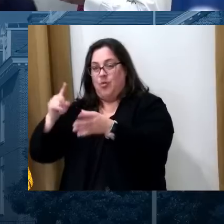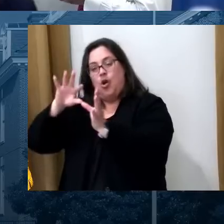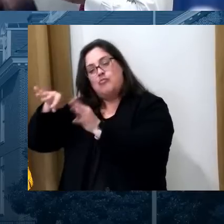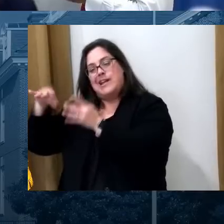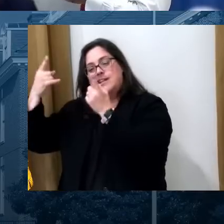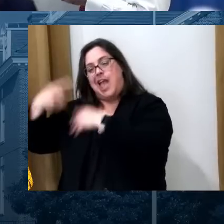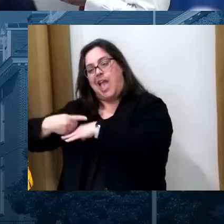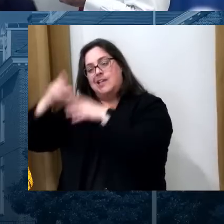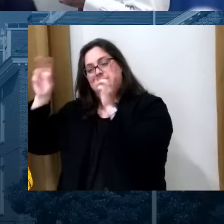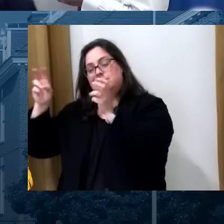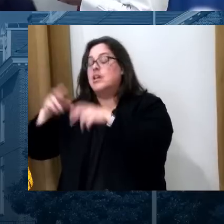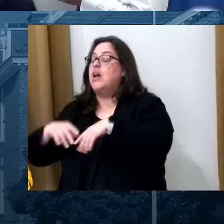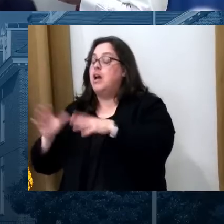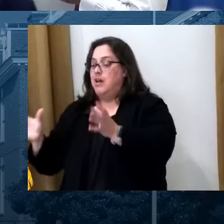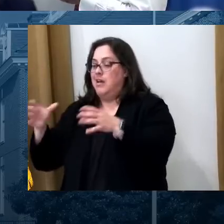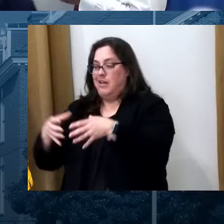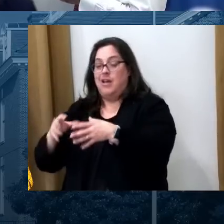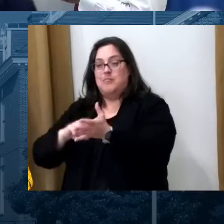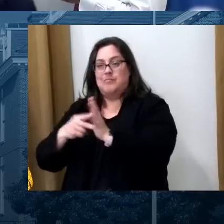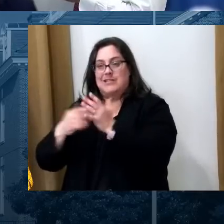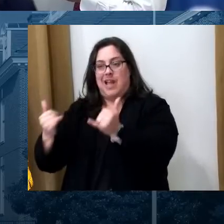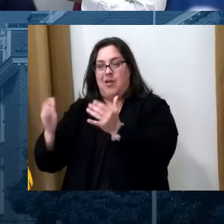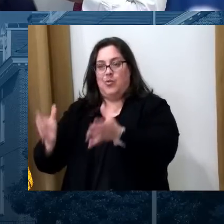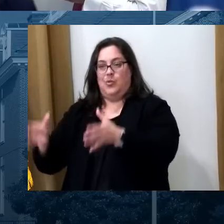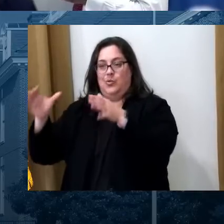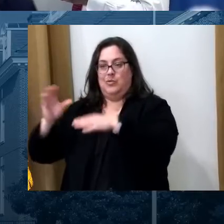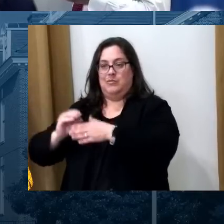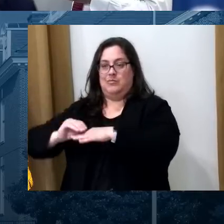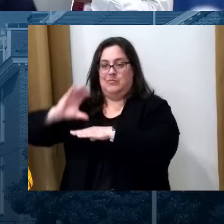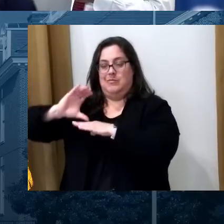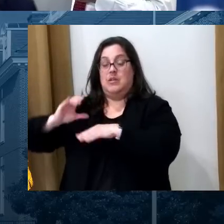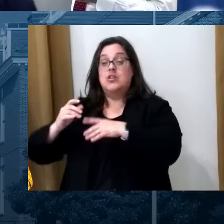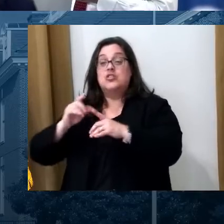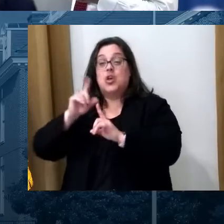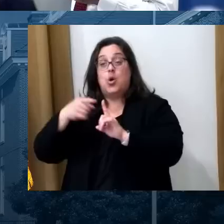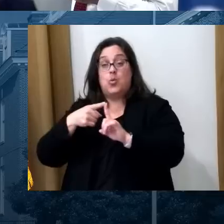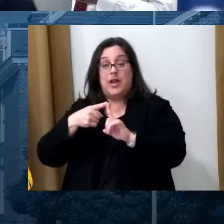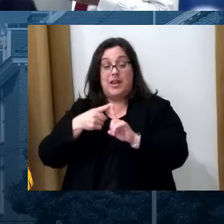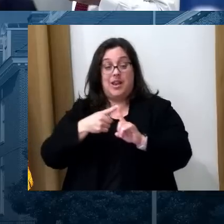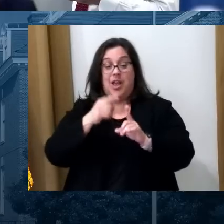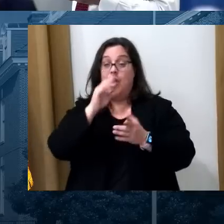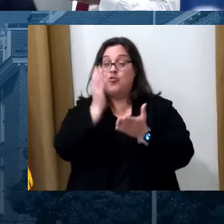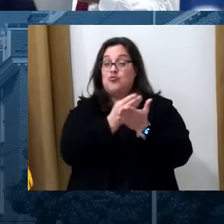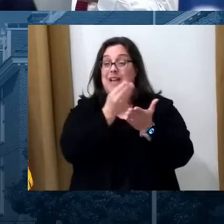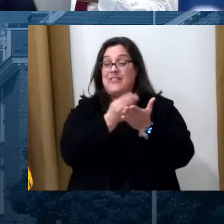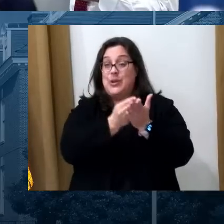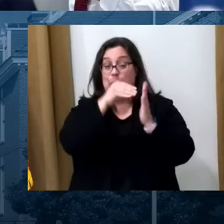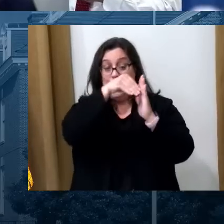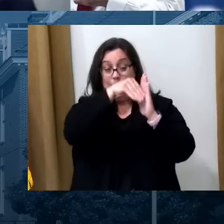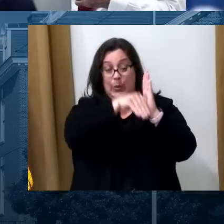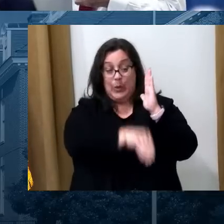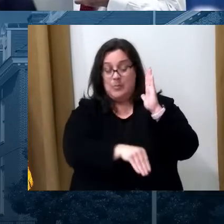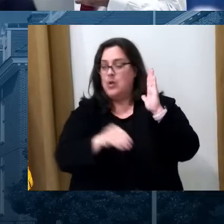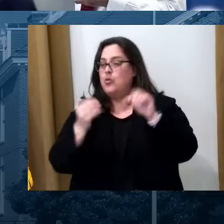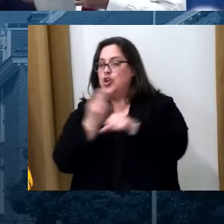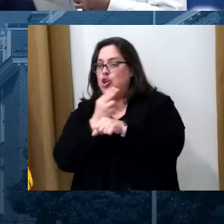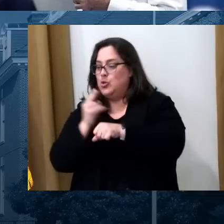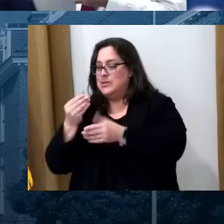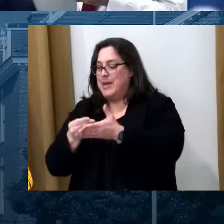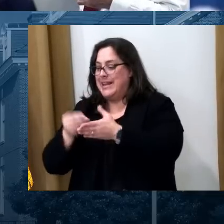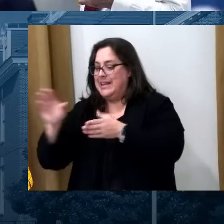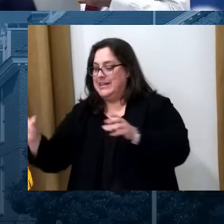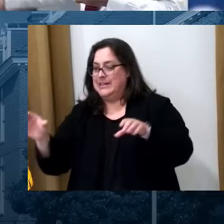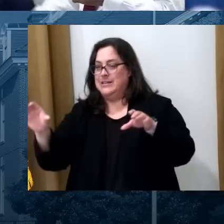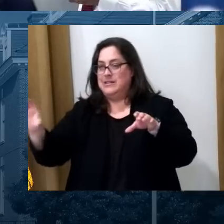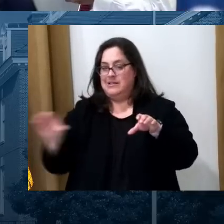the graph before, when that revenue goes south on us, we will have that reserve account to go to so that we don't have to raise